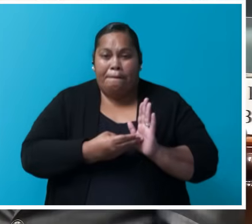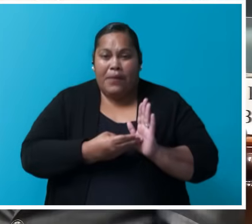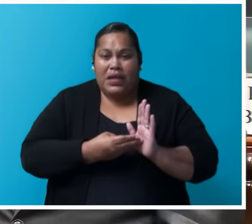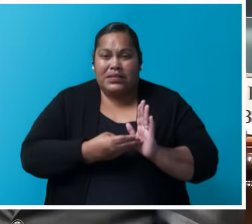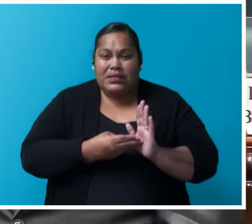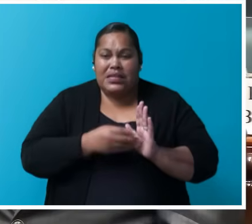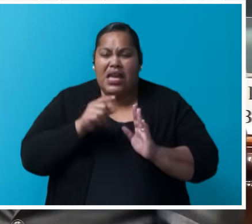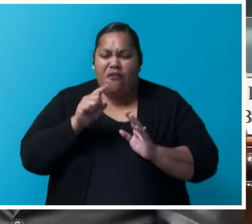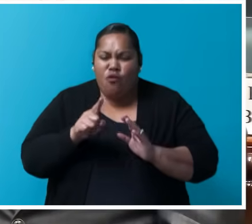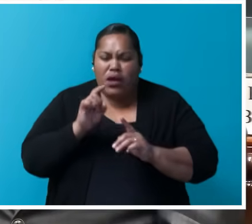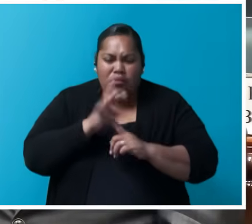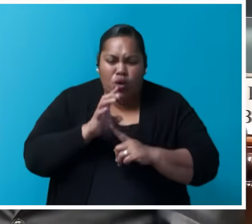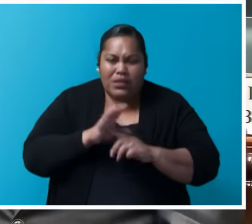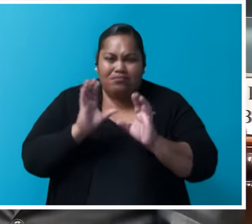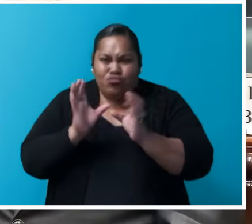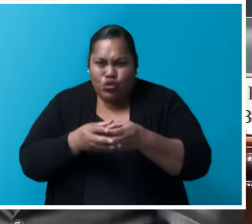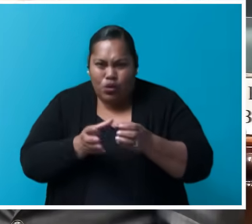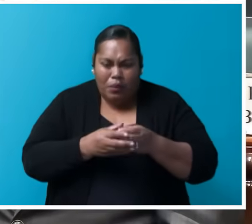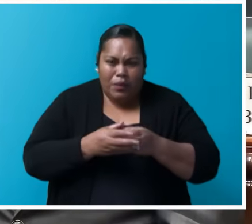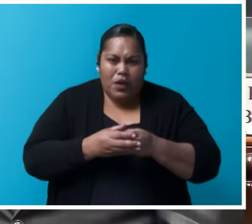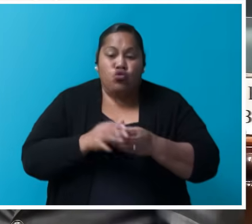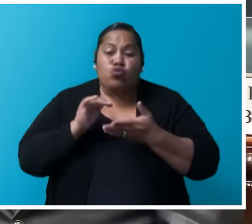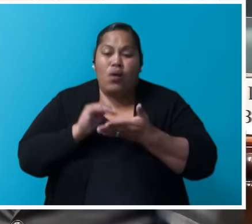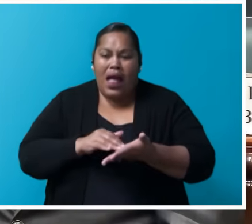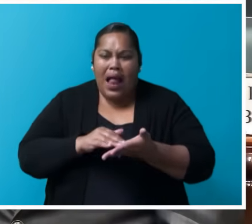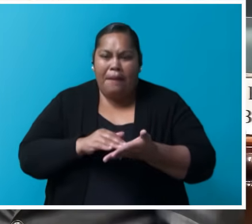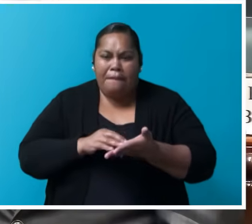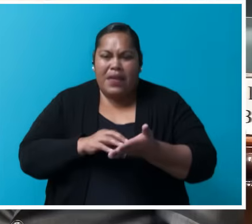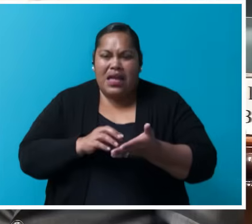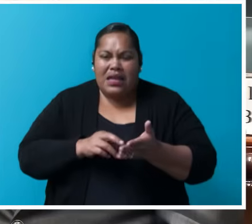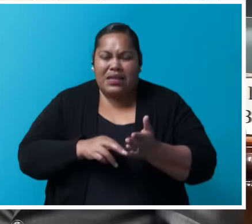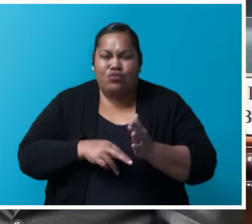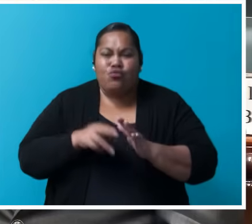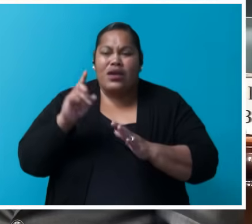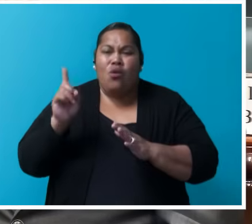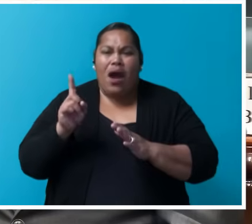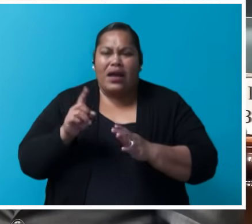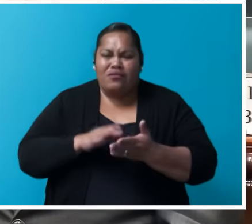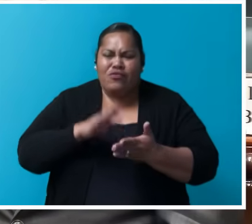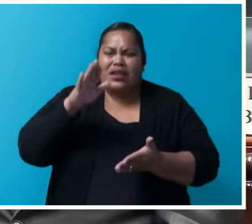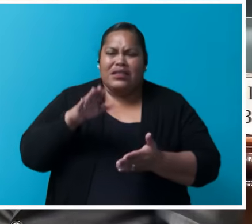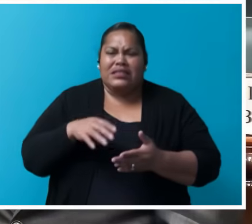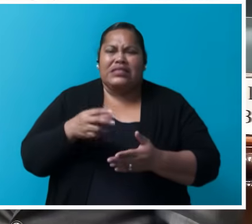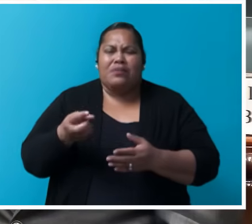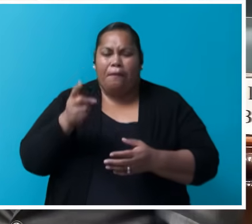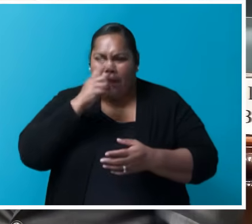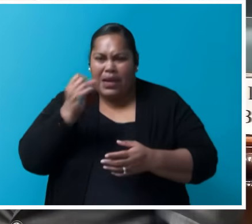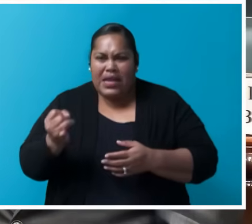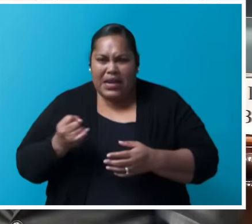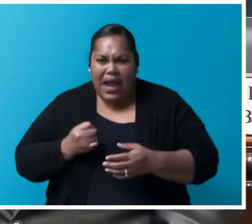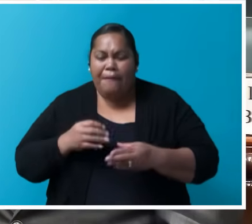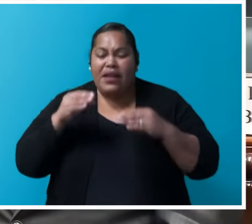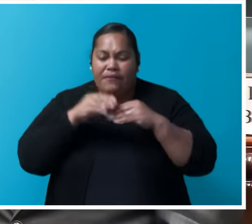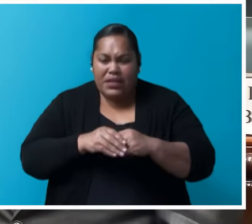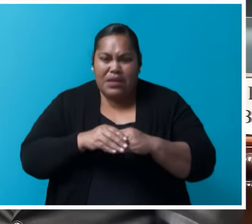targeted sectors is going to help raise people's income, raise consumption, raise investment, and